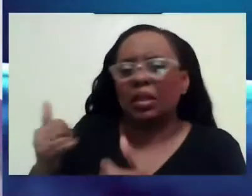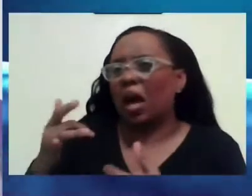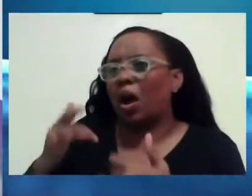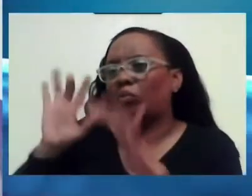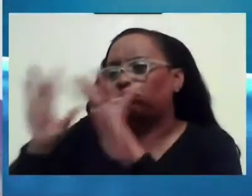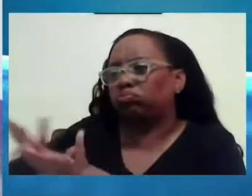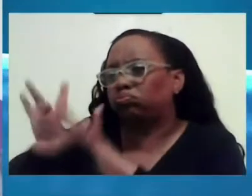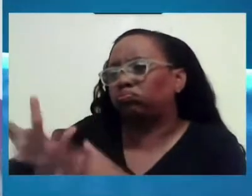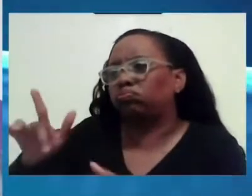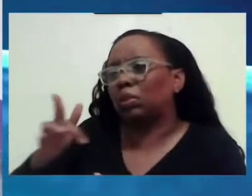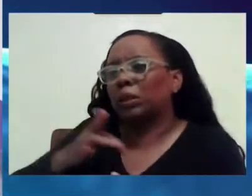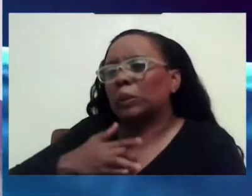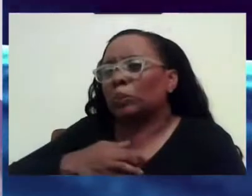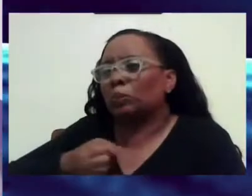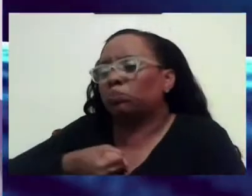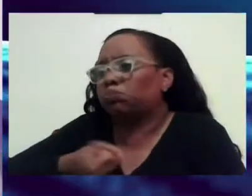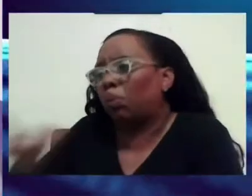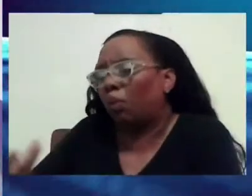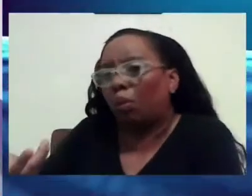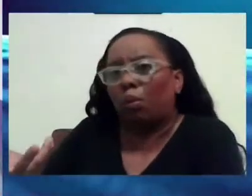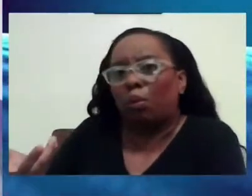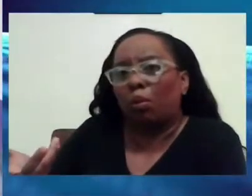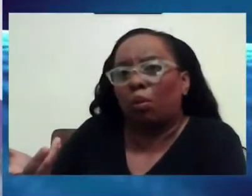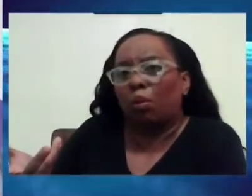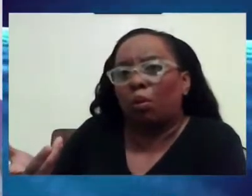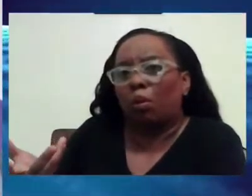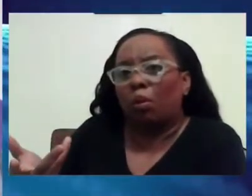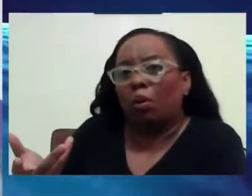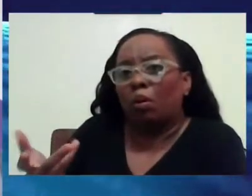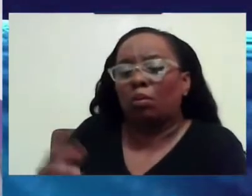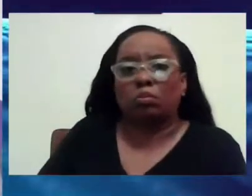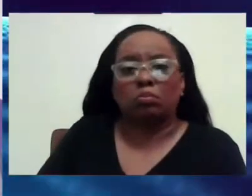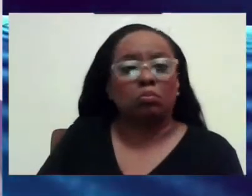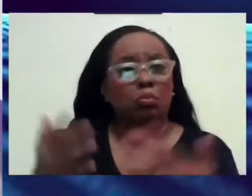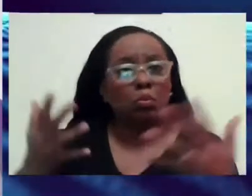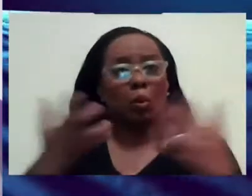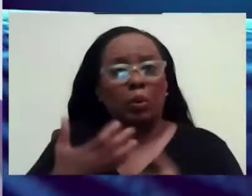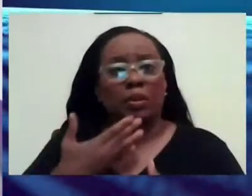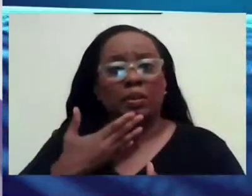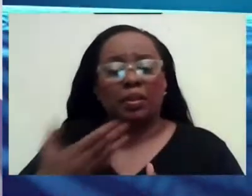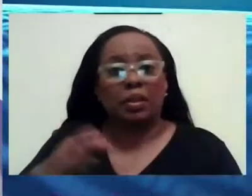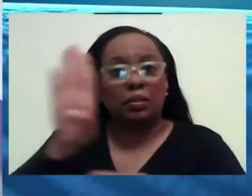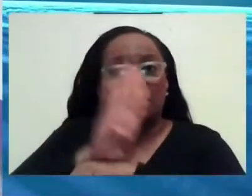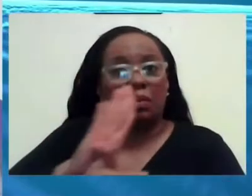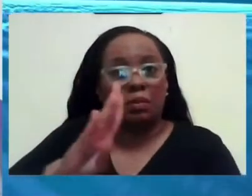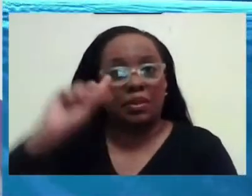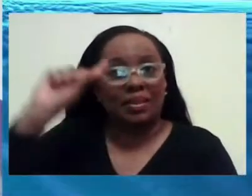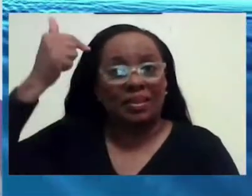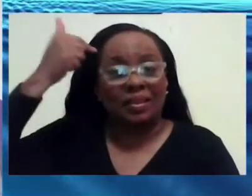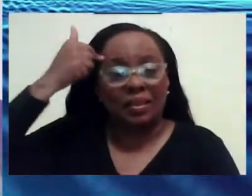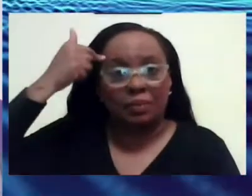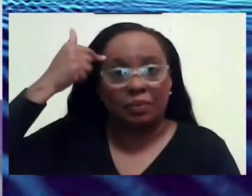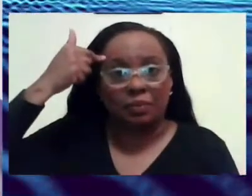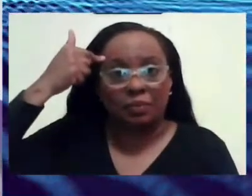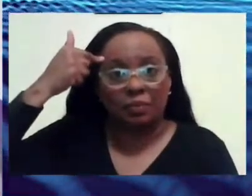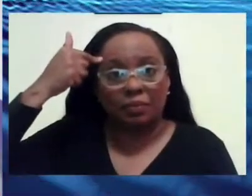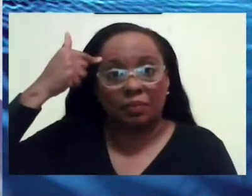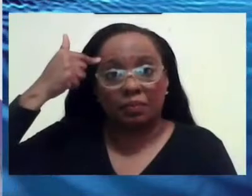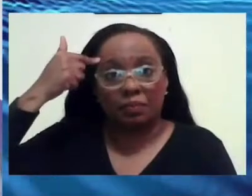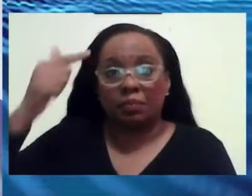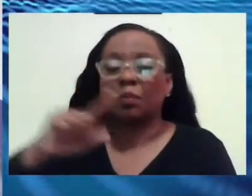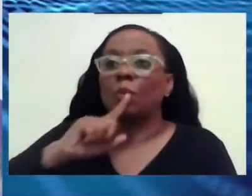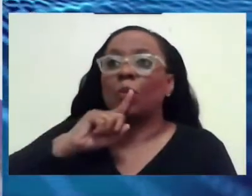I want to also express a special thanks to the government of Barbados, which is the sub-regional focal